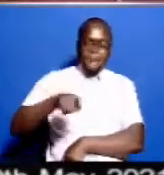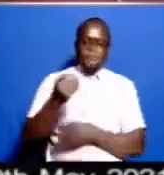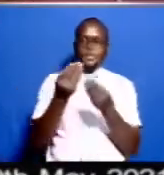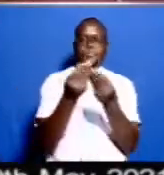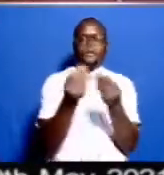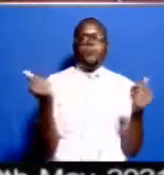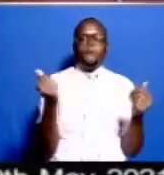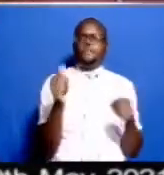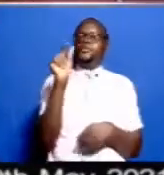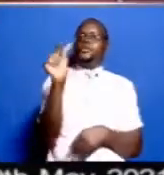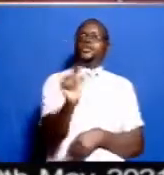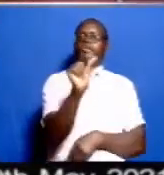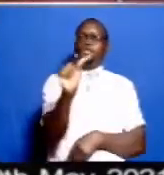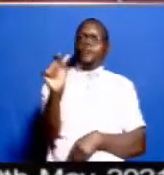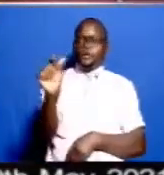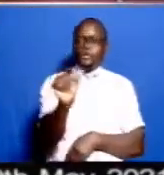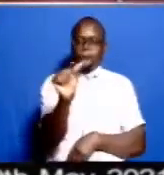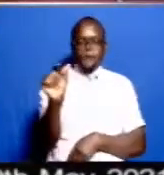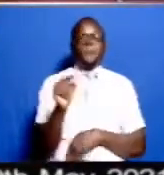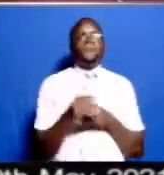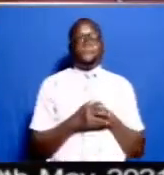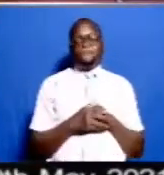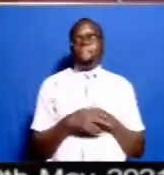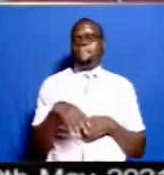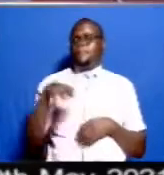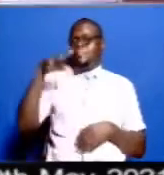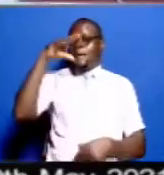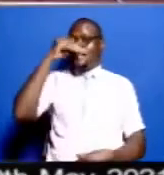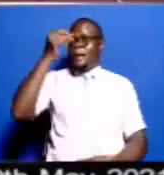arrested in time. Madam Speaker,